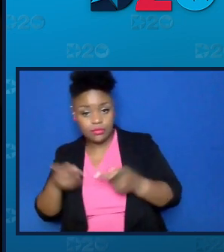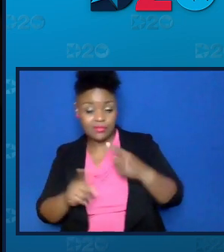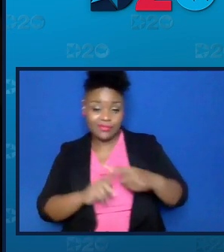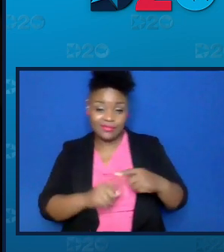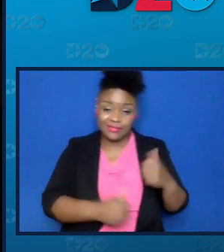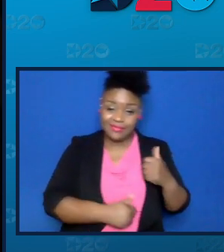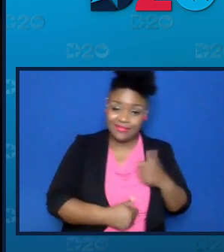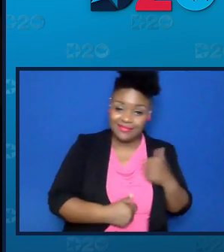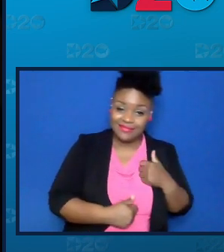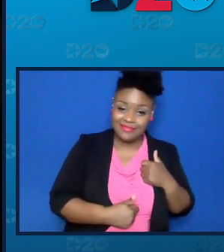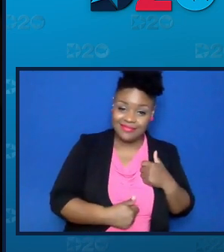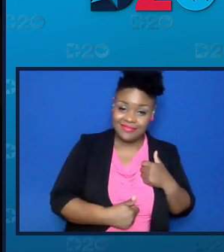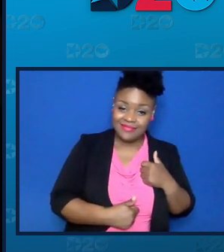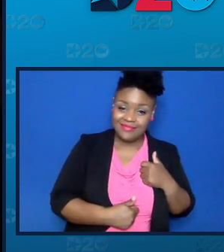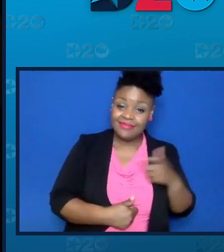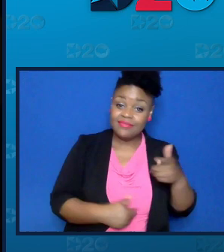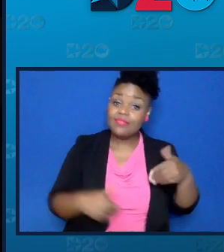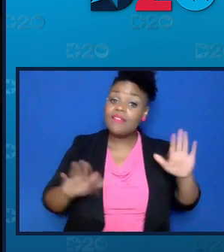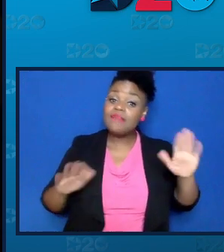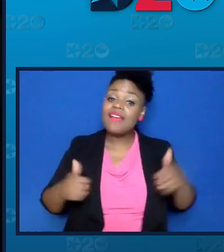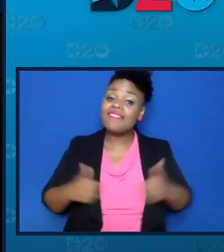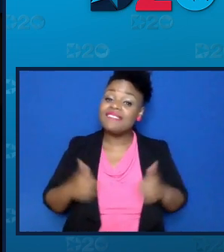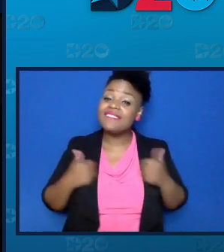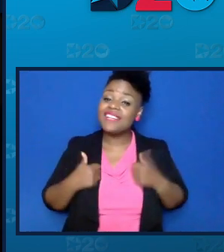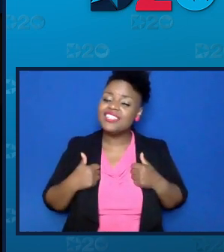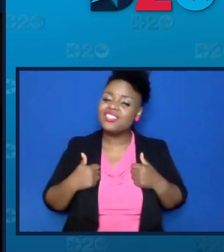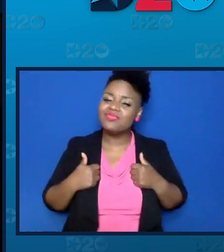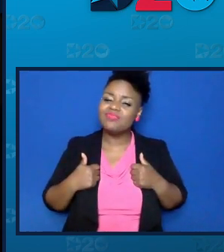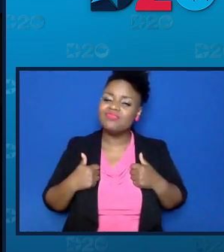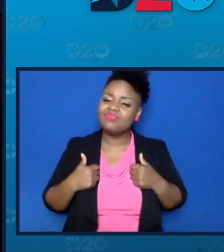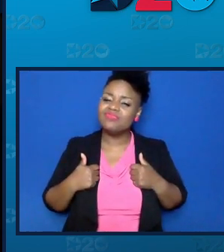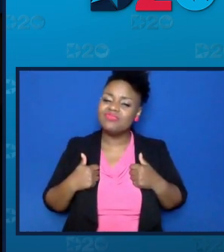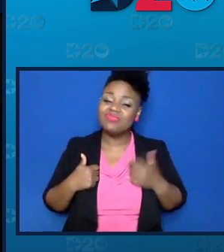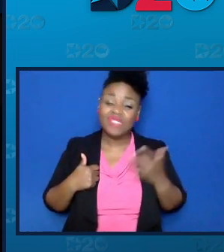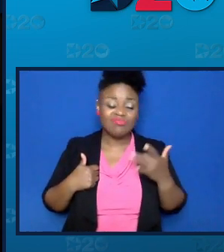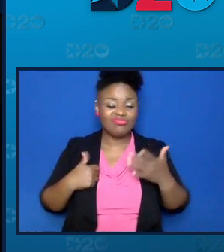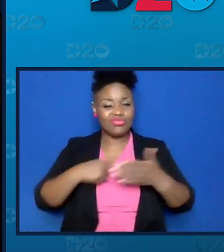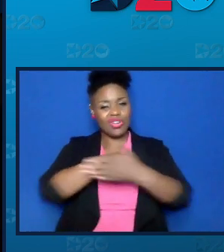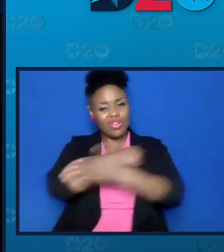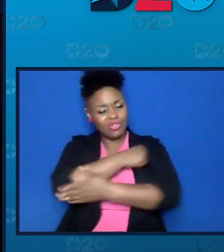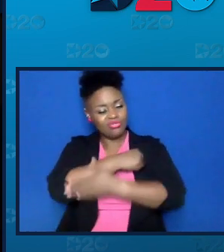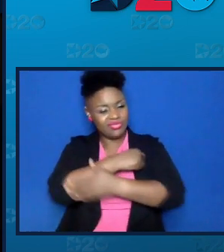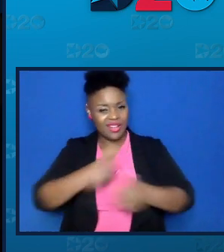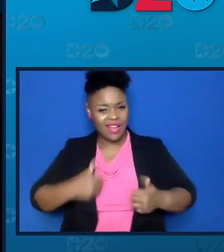line for this country, you do it not because it's the country you live in, but because